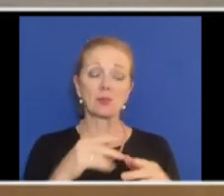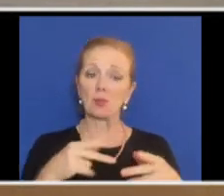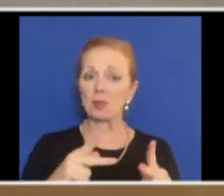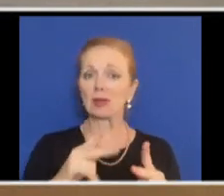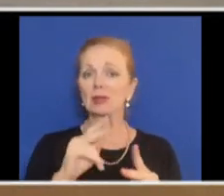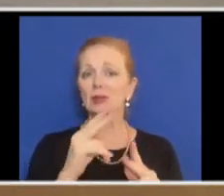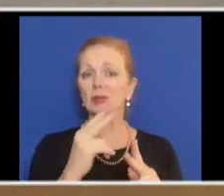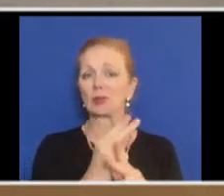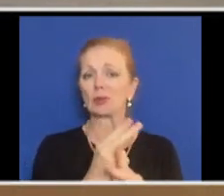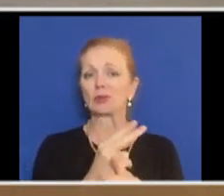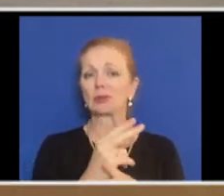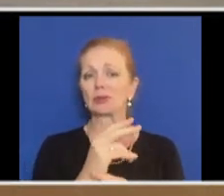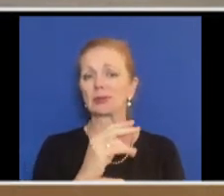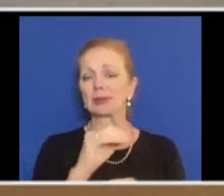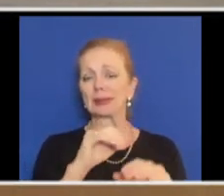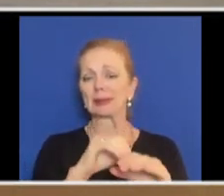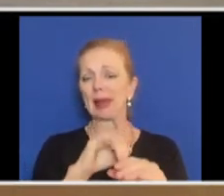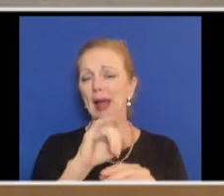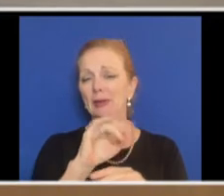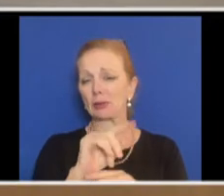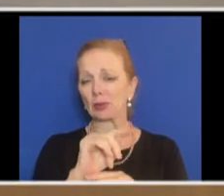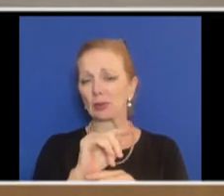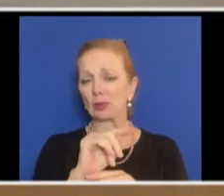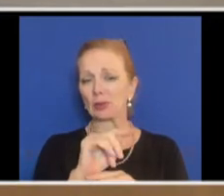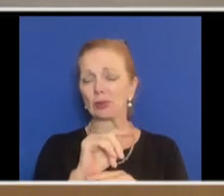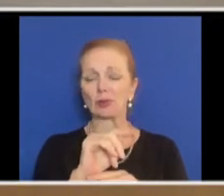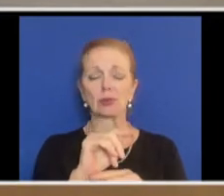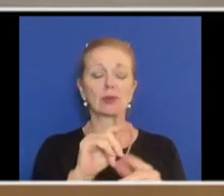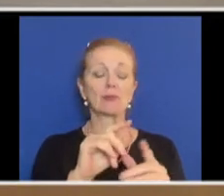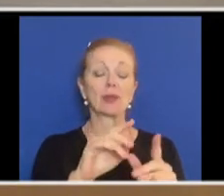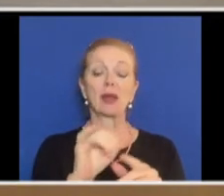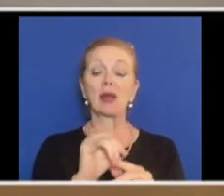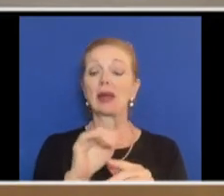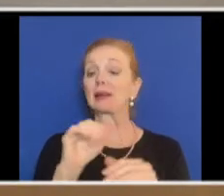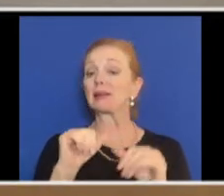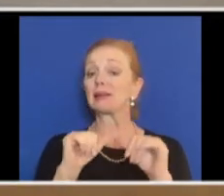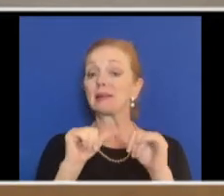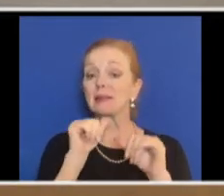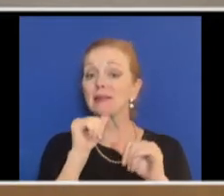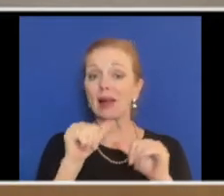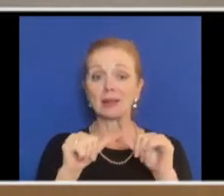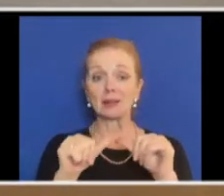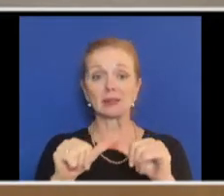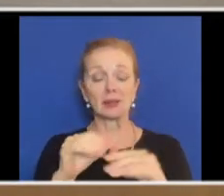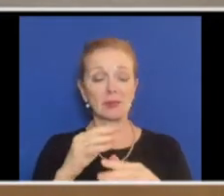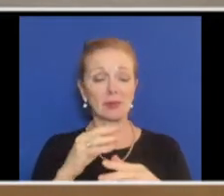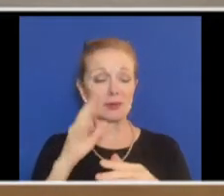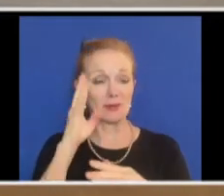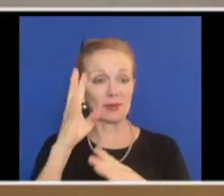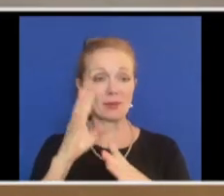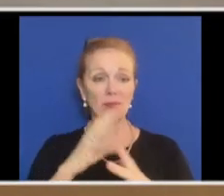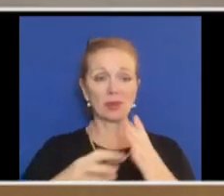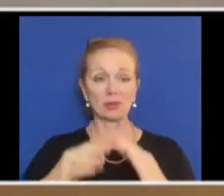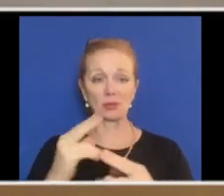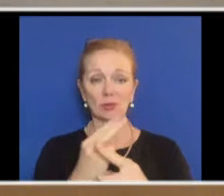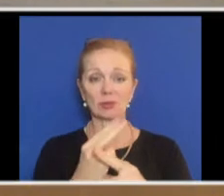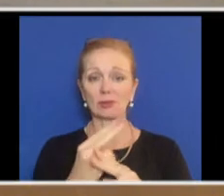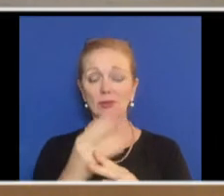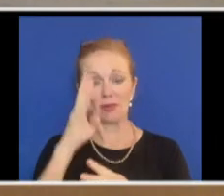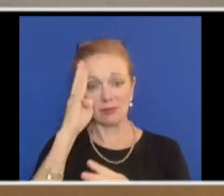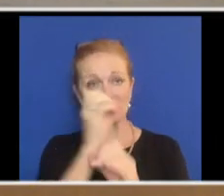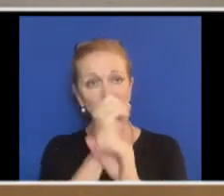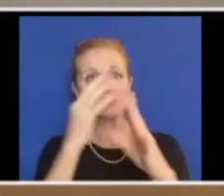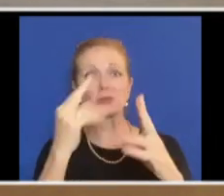ni2 and as far as the inconsistency The Innovation mixed use Place type does Envision some industrial